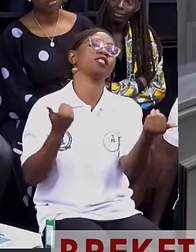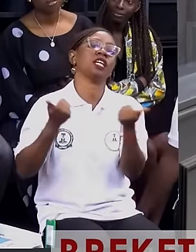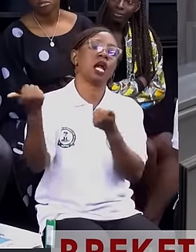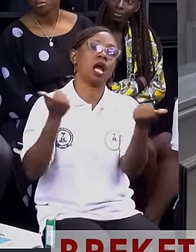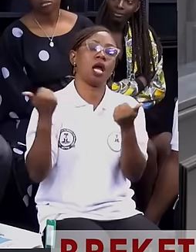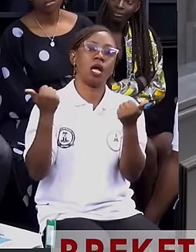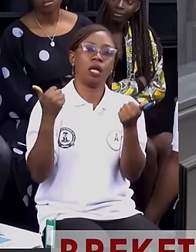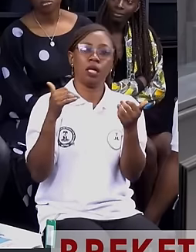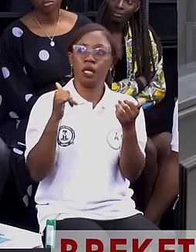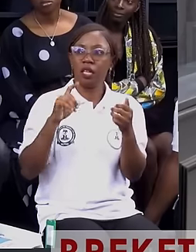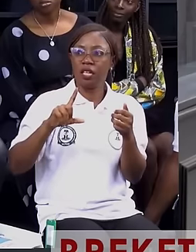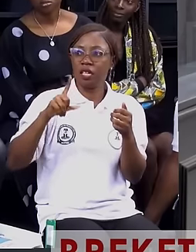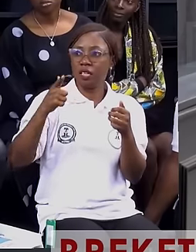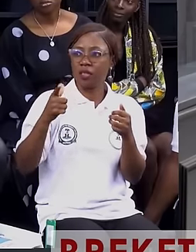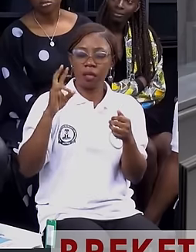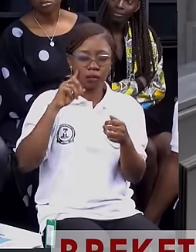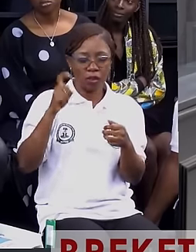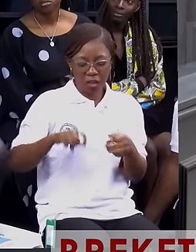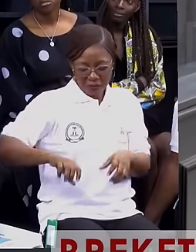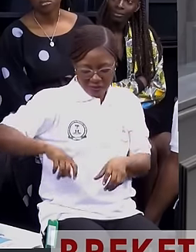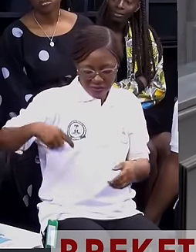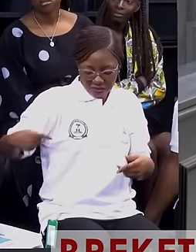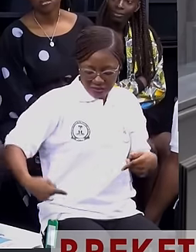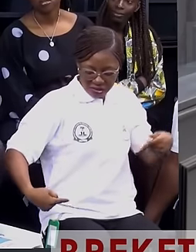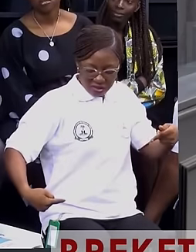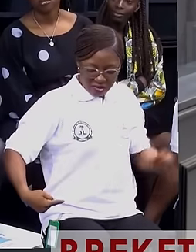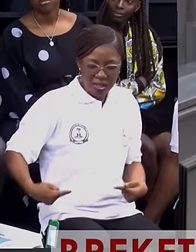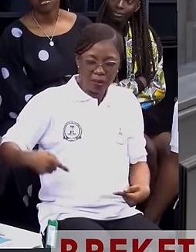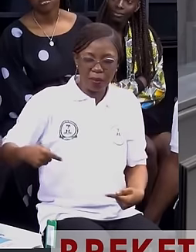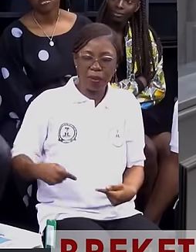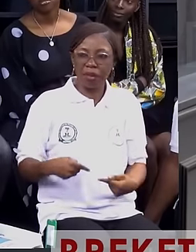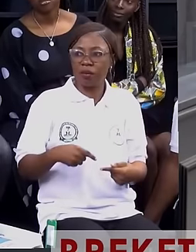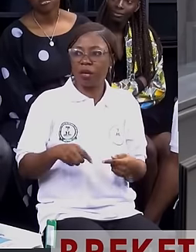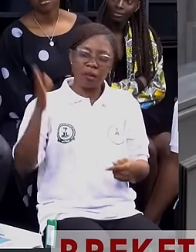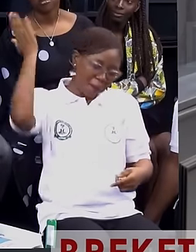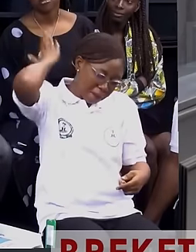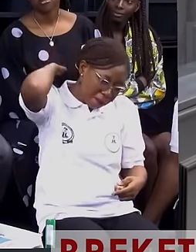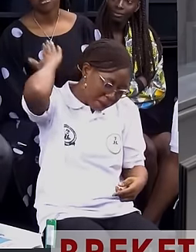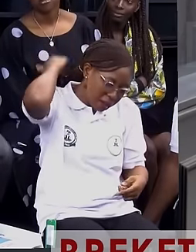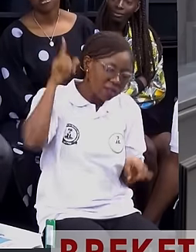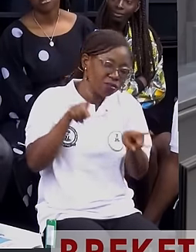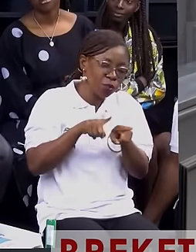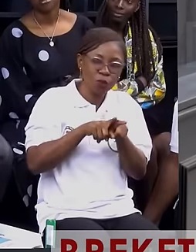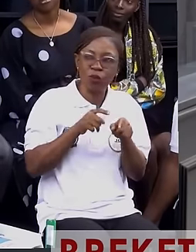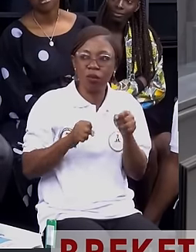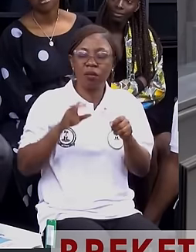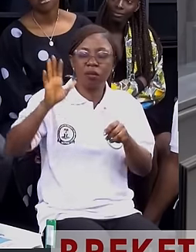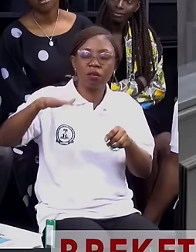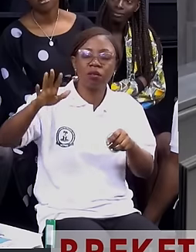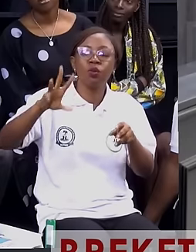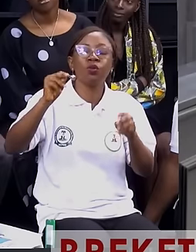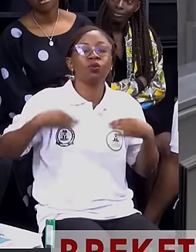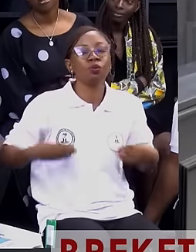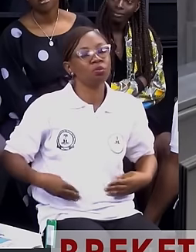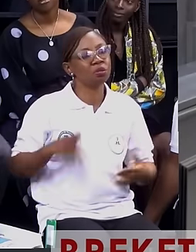They pushed me out of the car. It was later I discovered I sustained injury when they pushed me down, minus the one in my back. I do like this to vehicle, nobody stop. I